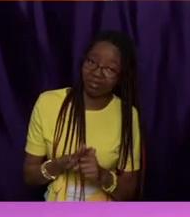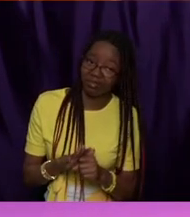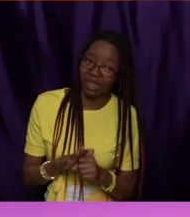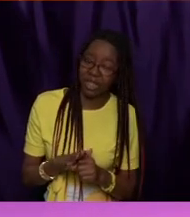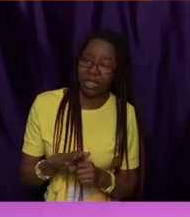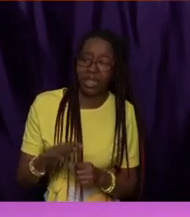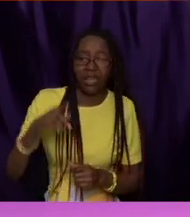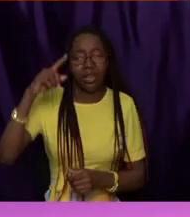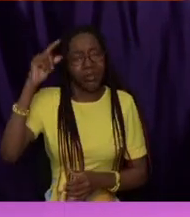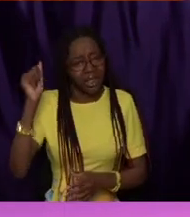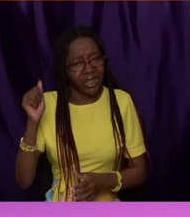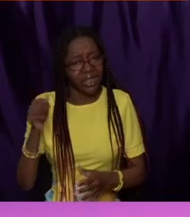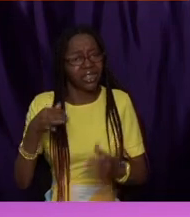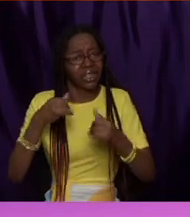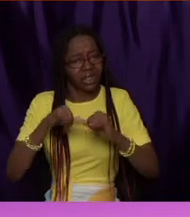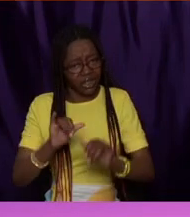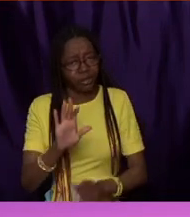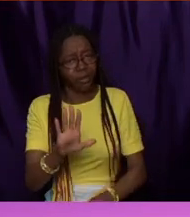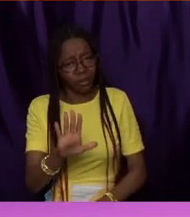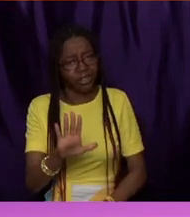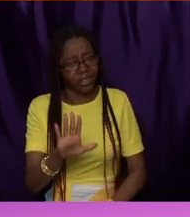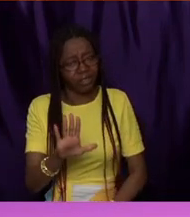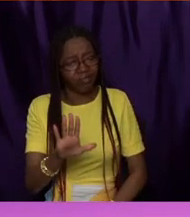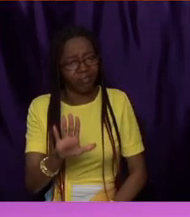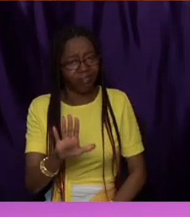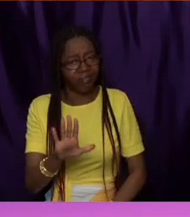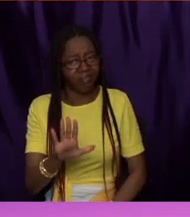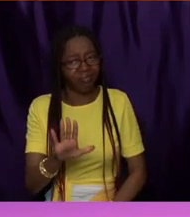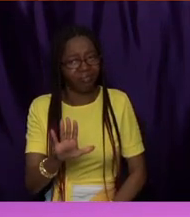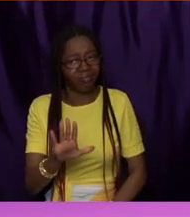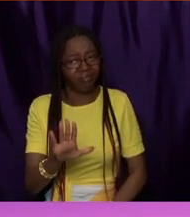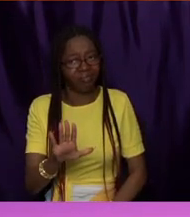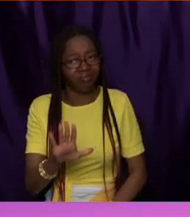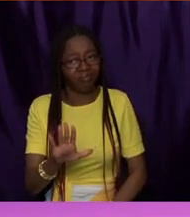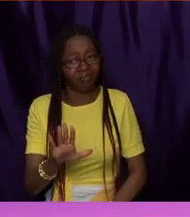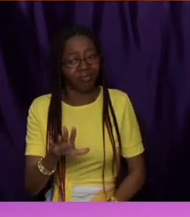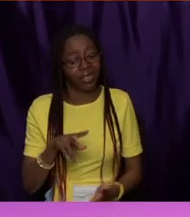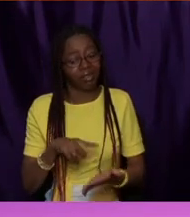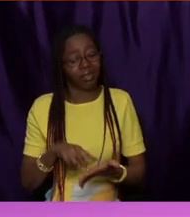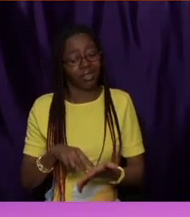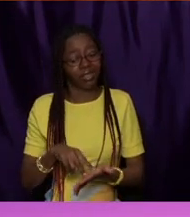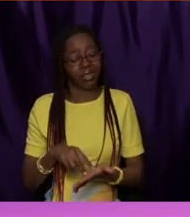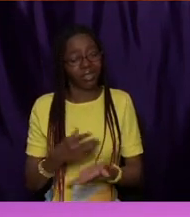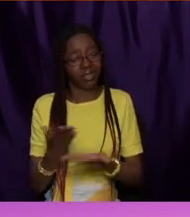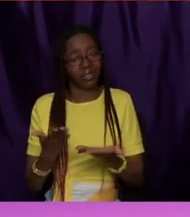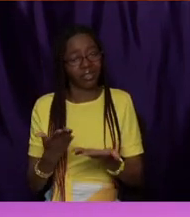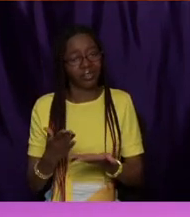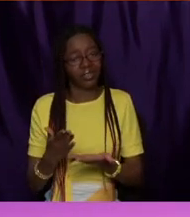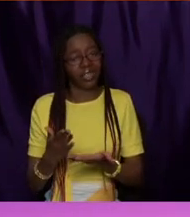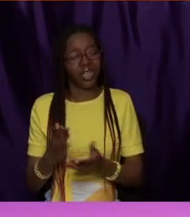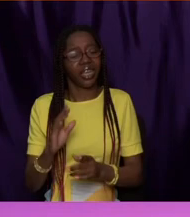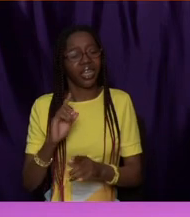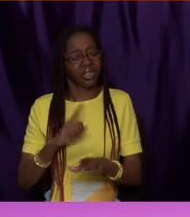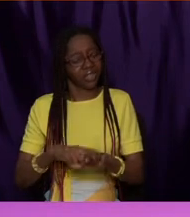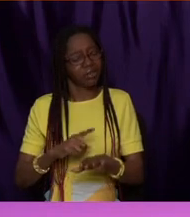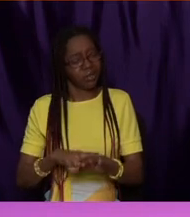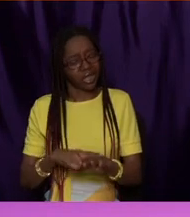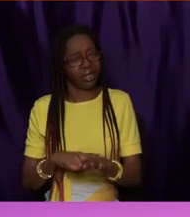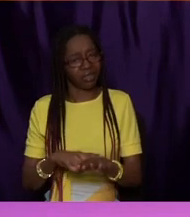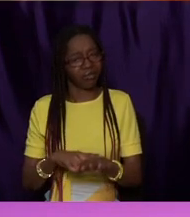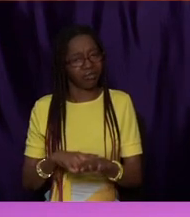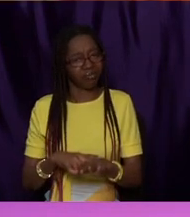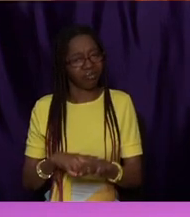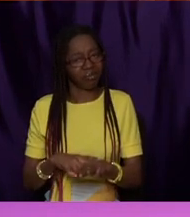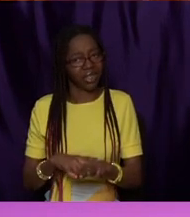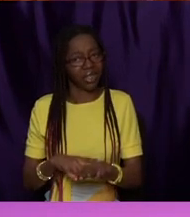because it's still your promise. You understand, Red? I did some time.